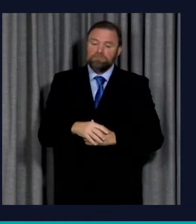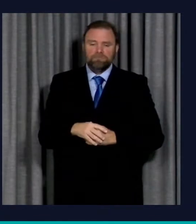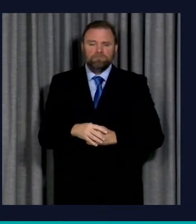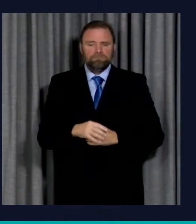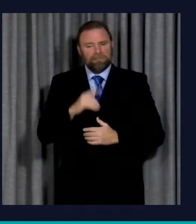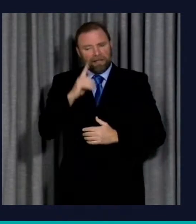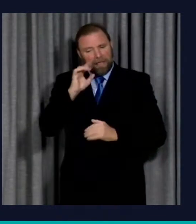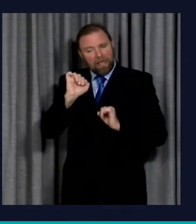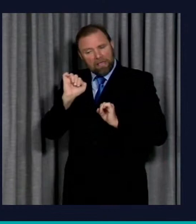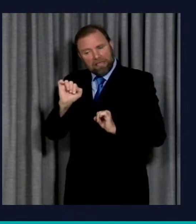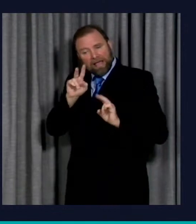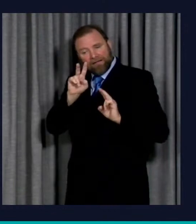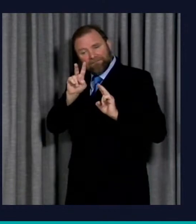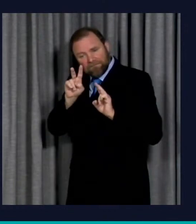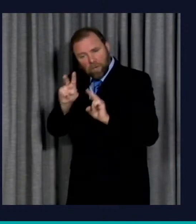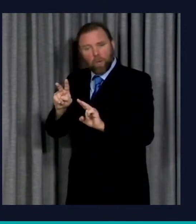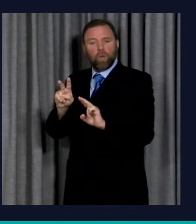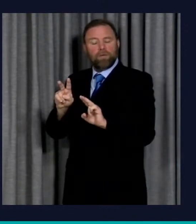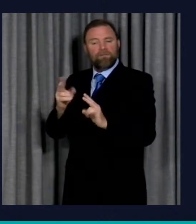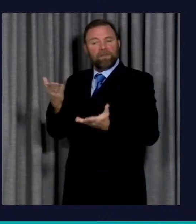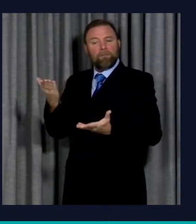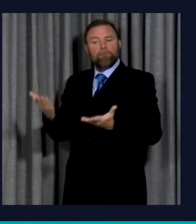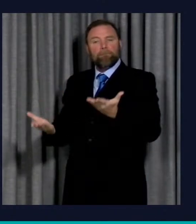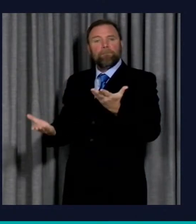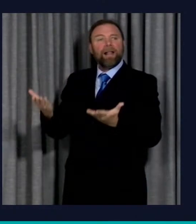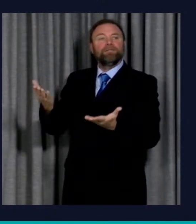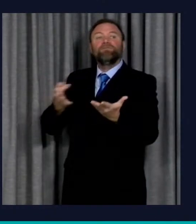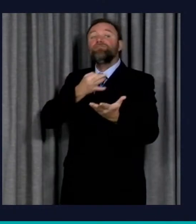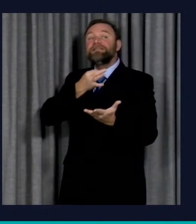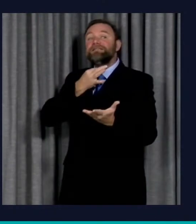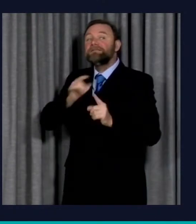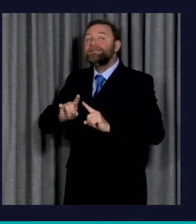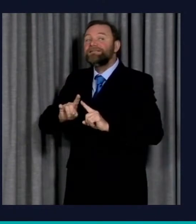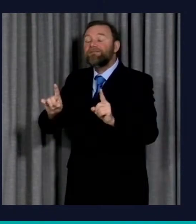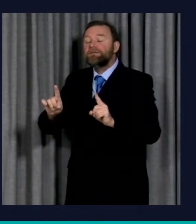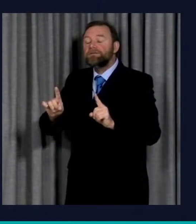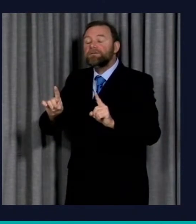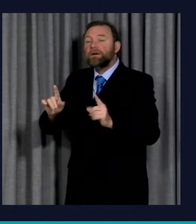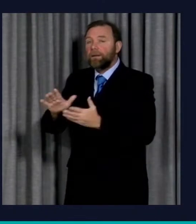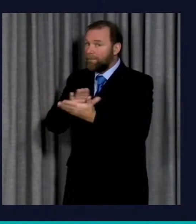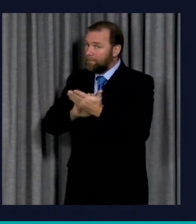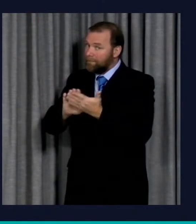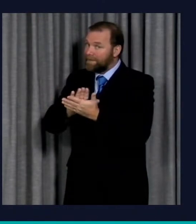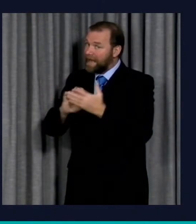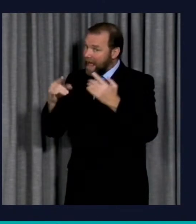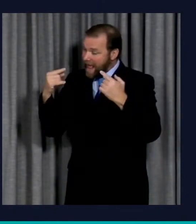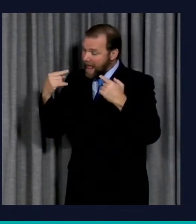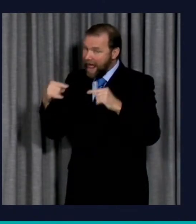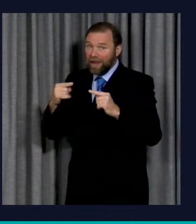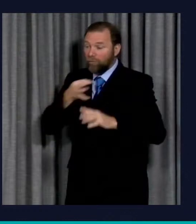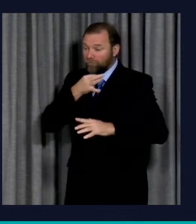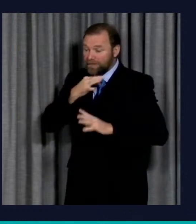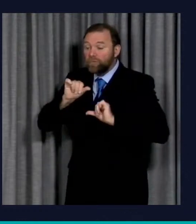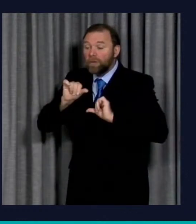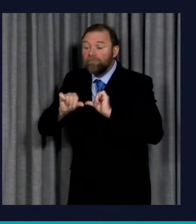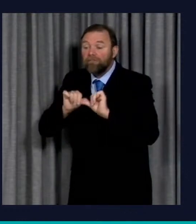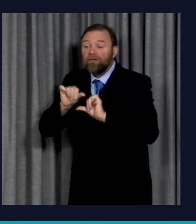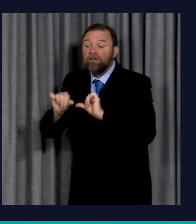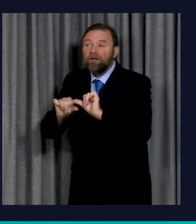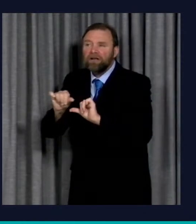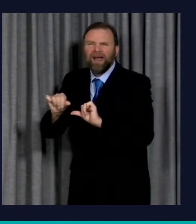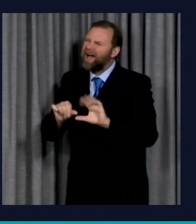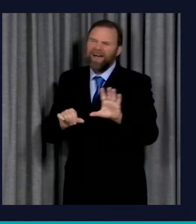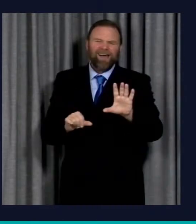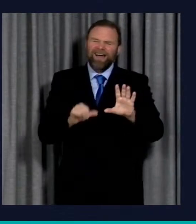different view of the balance of risk here and are prepared to allow those risks to run. I don't believe it's because they don't see